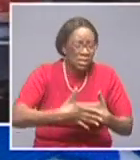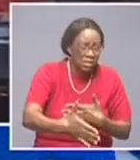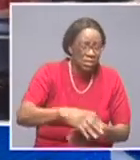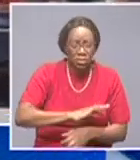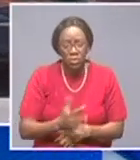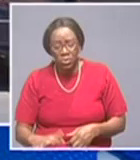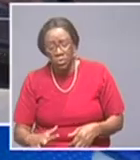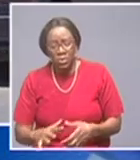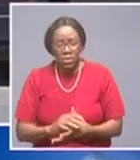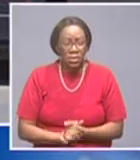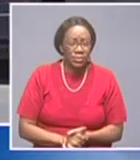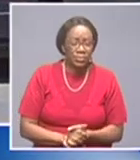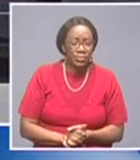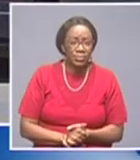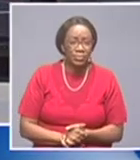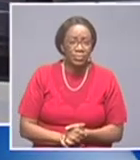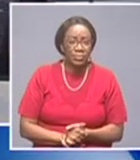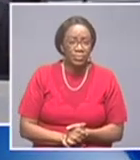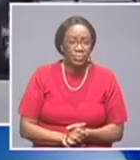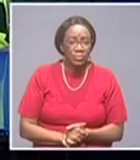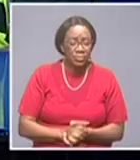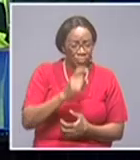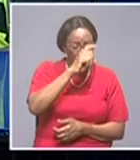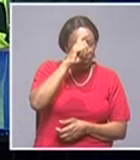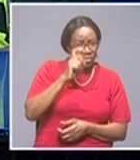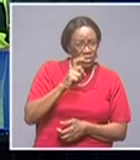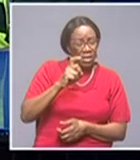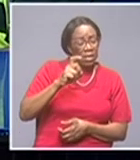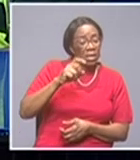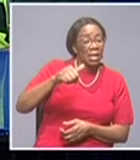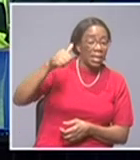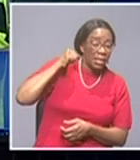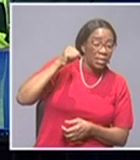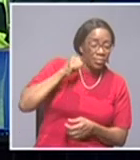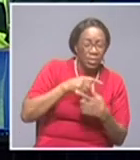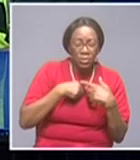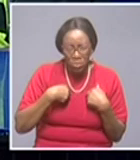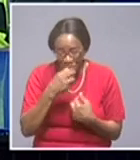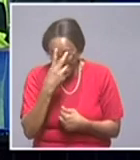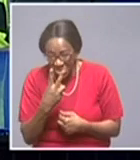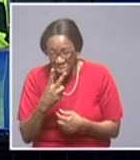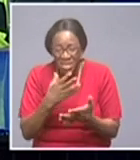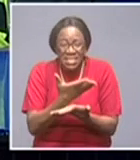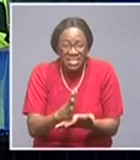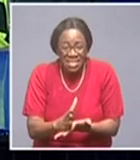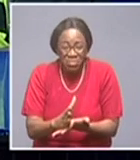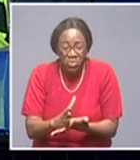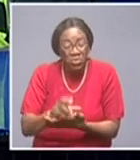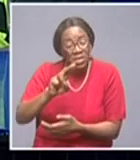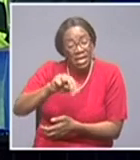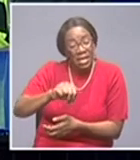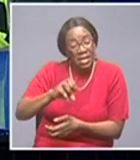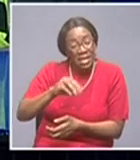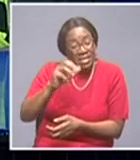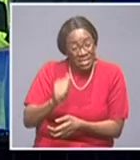How in the past we did see a challenge for enumerators accessing farms,